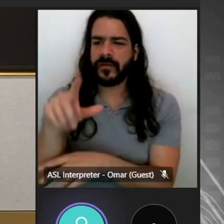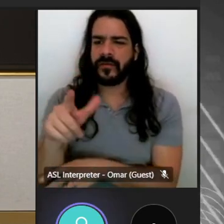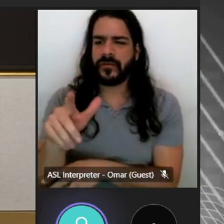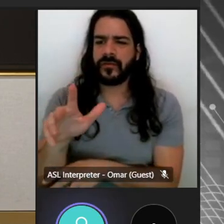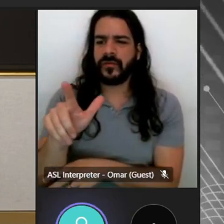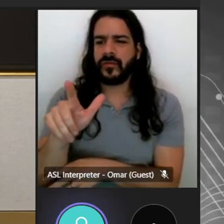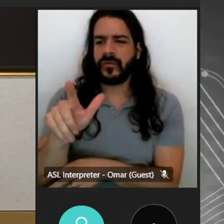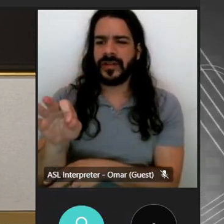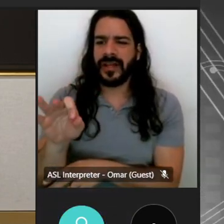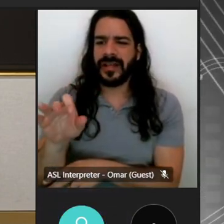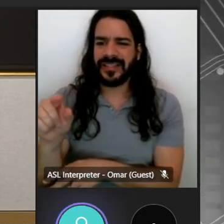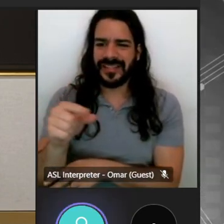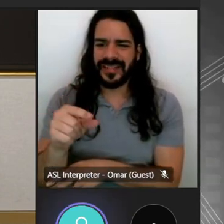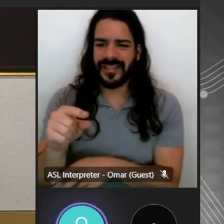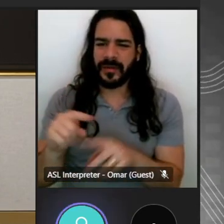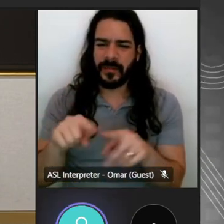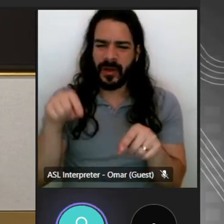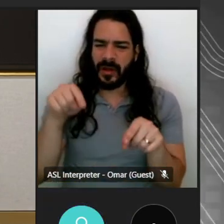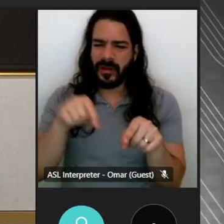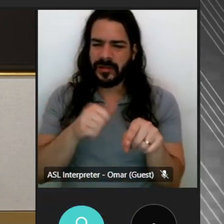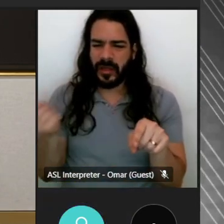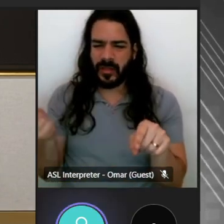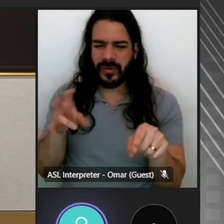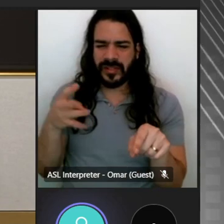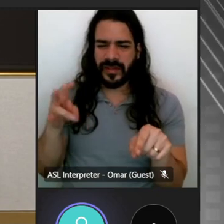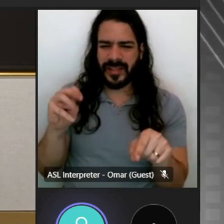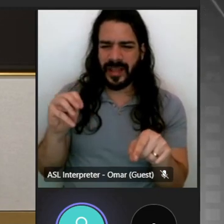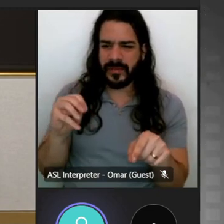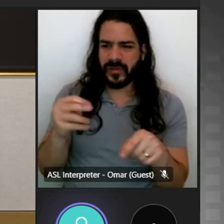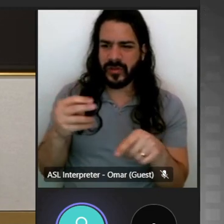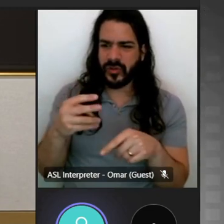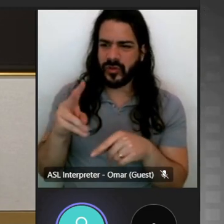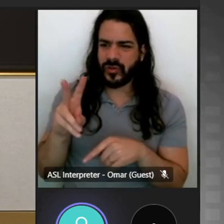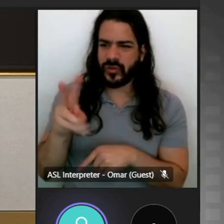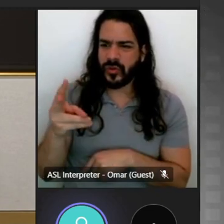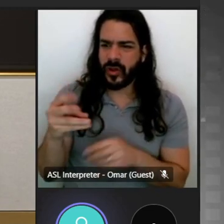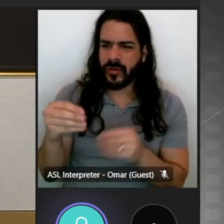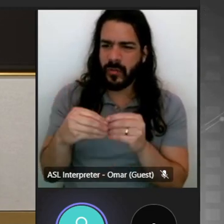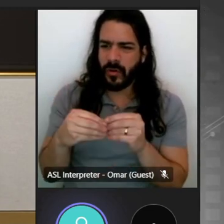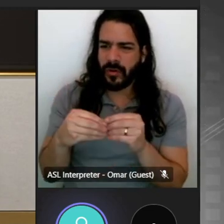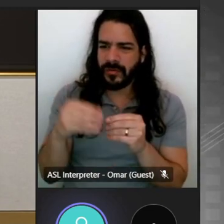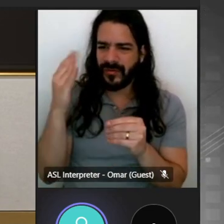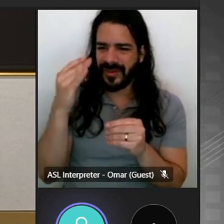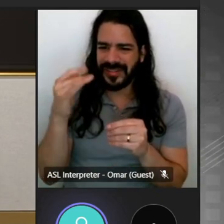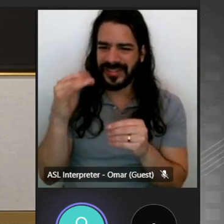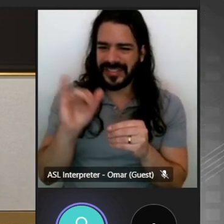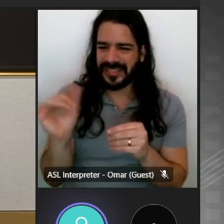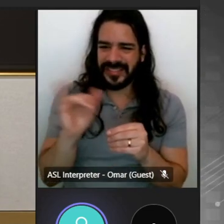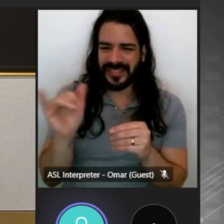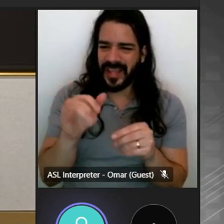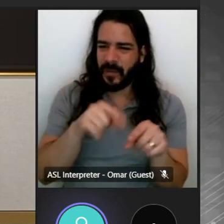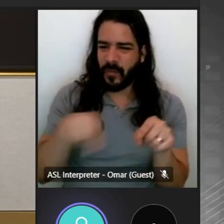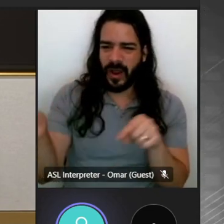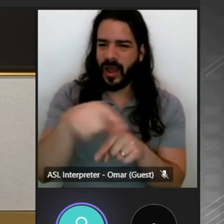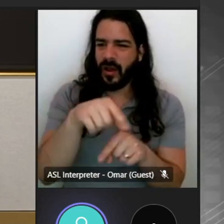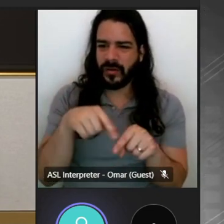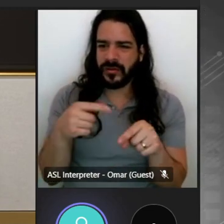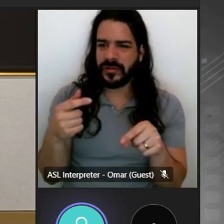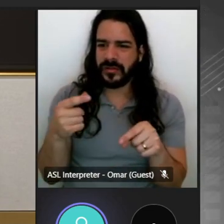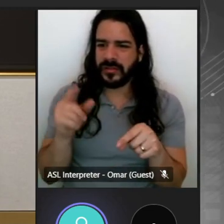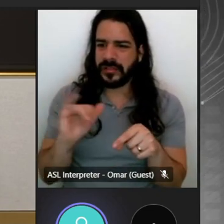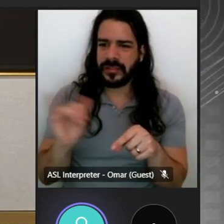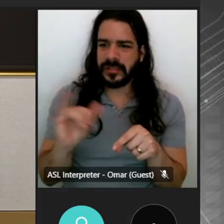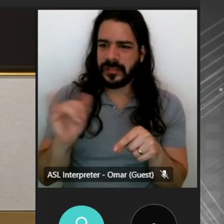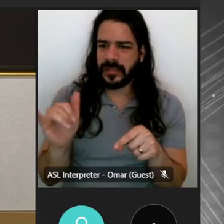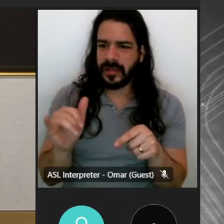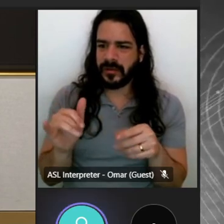29G, but with the 17M, it's $2 more per day. And I don't know why it's more when they're both going the